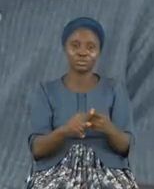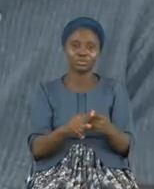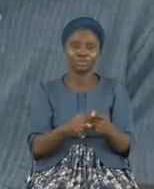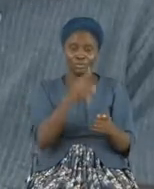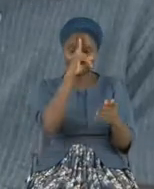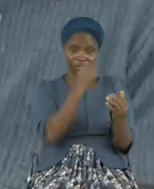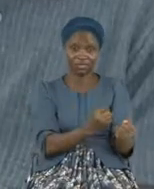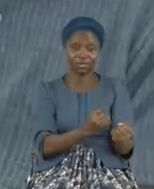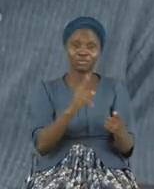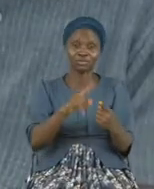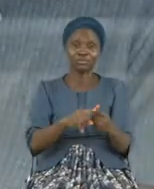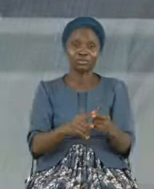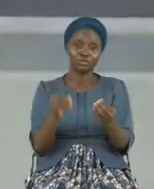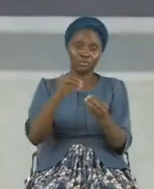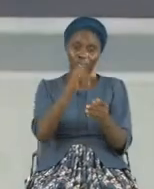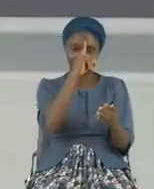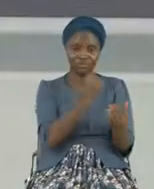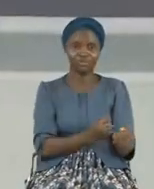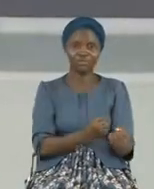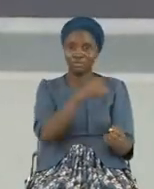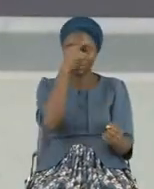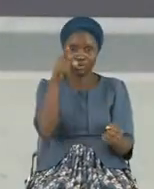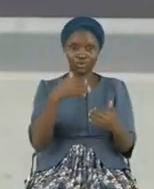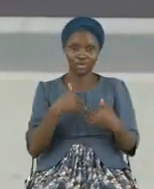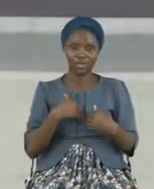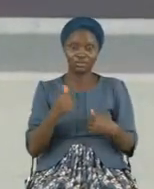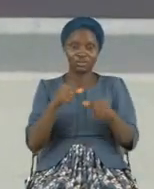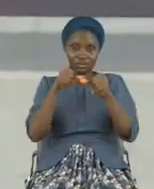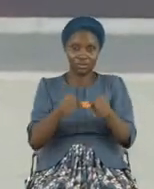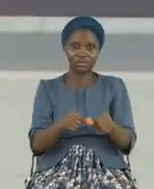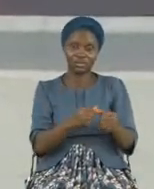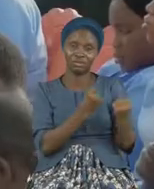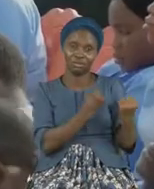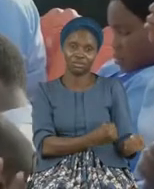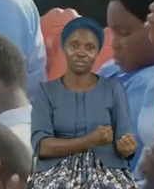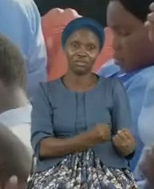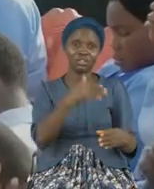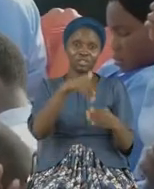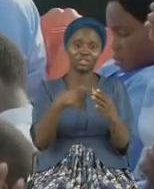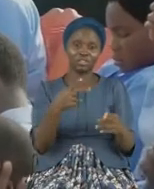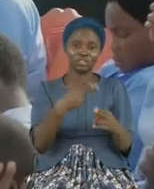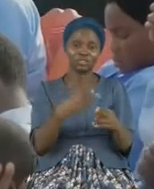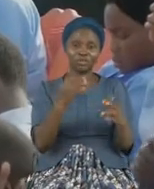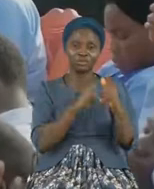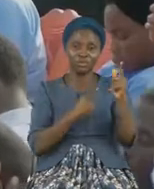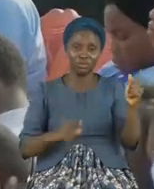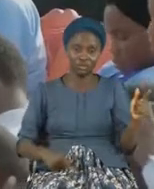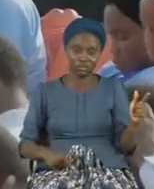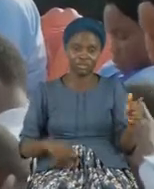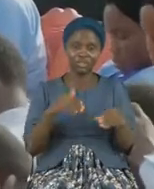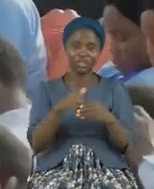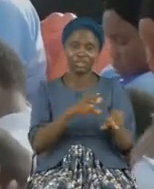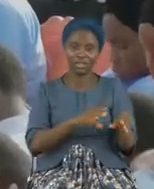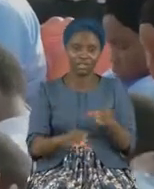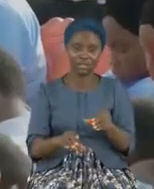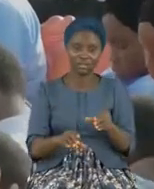sustained courage for the name of the Lord. Look at Acts. We're looking at